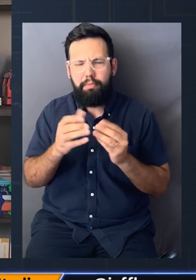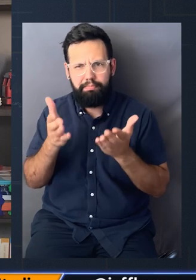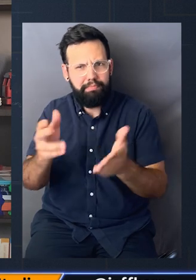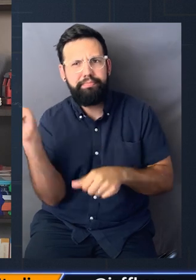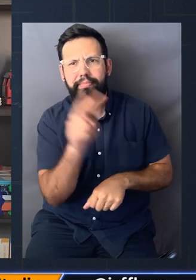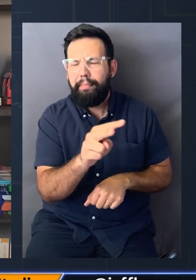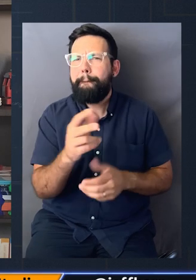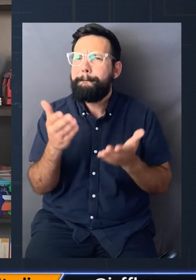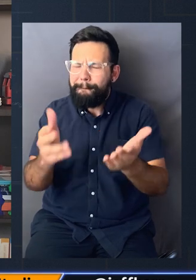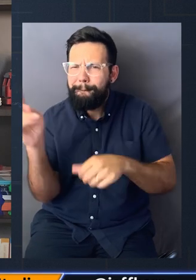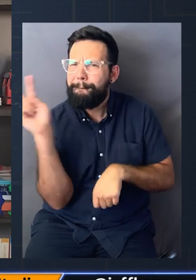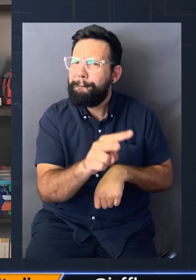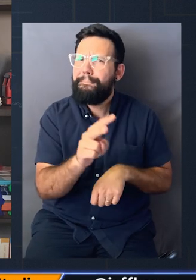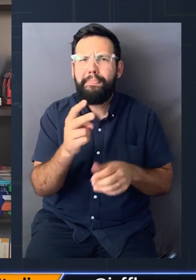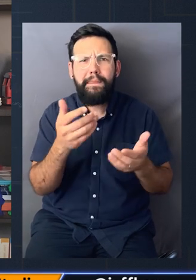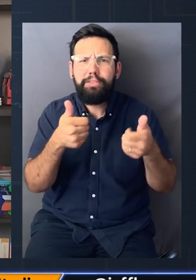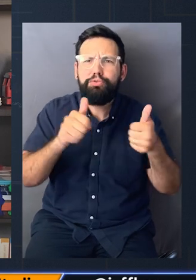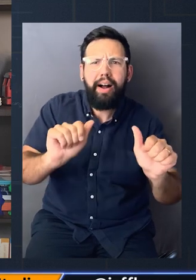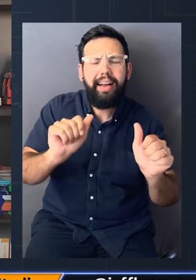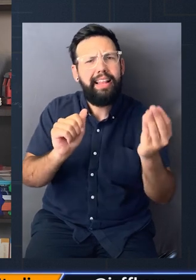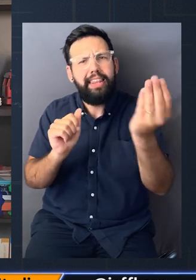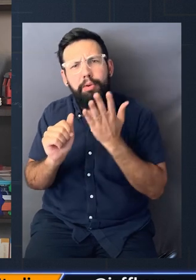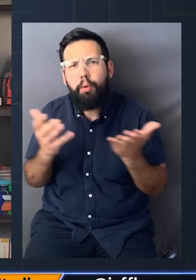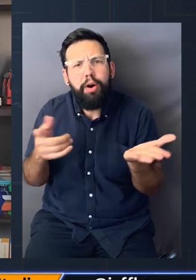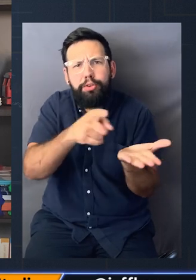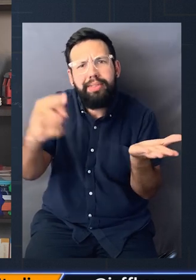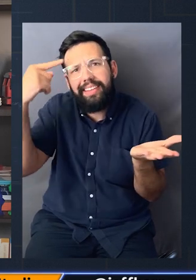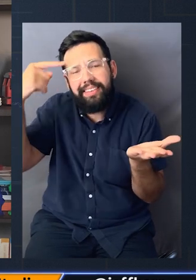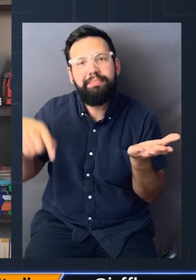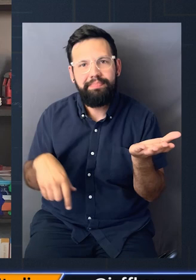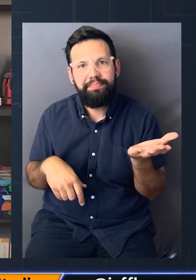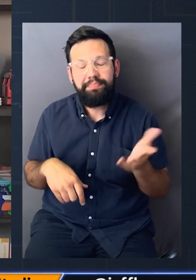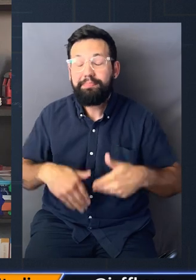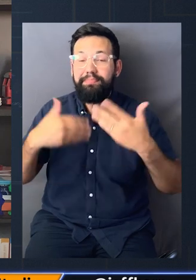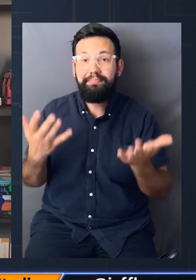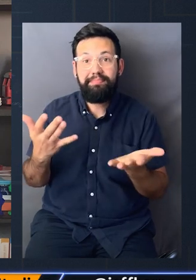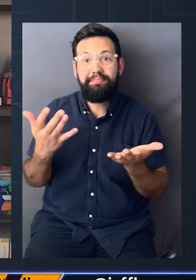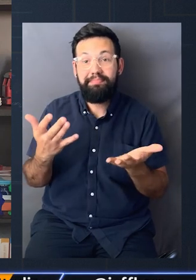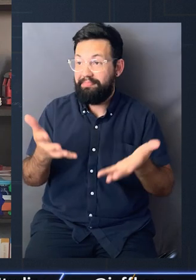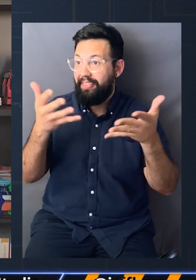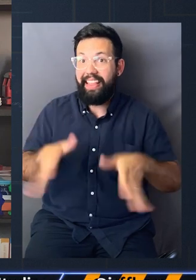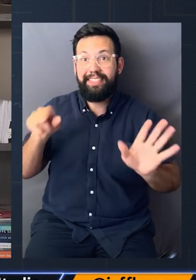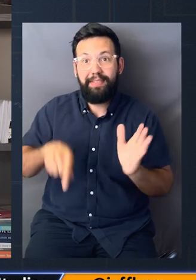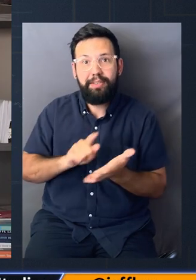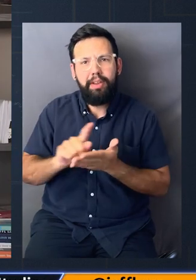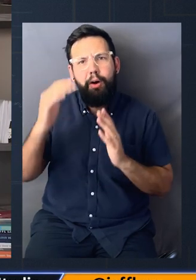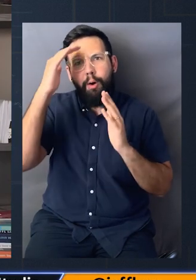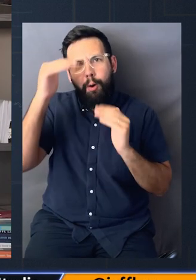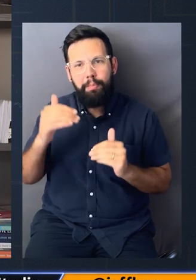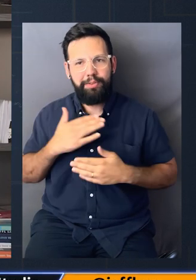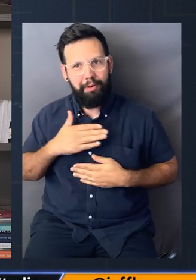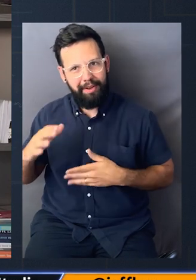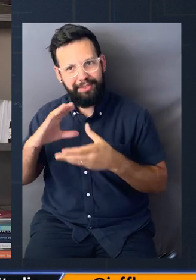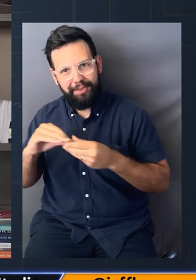look. This is one of those things you definitely want to check it out, give it a shot, and let me know what you think. So that's all I've got for you this